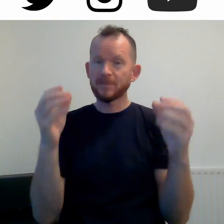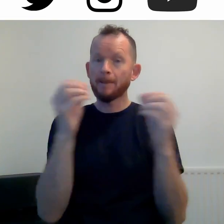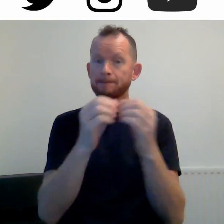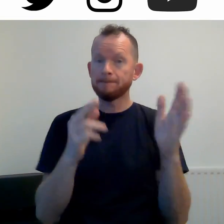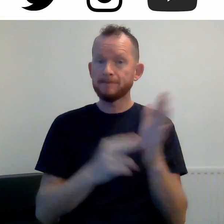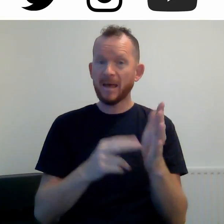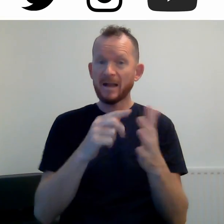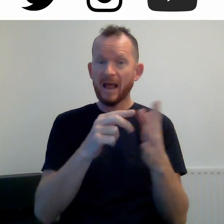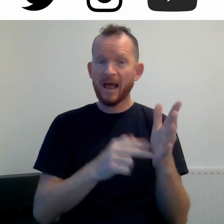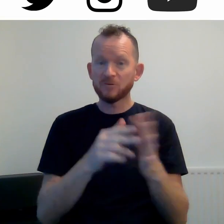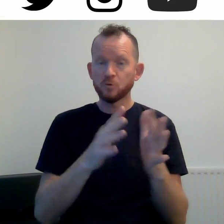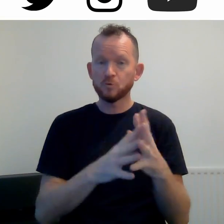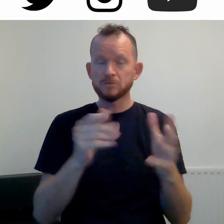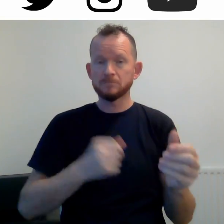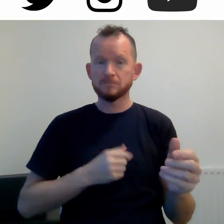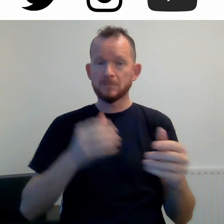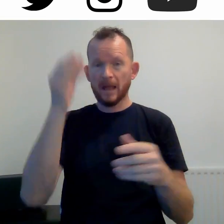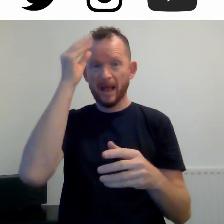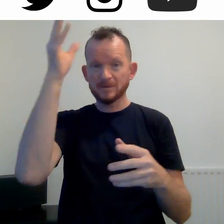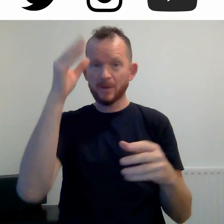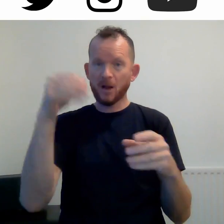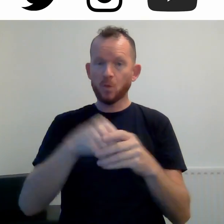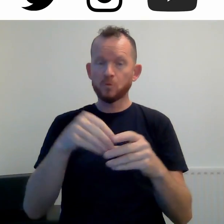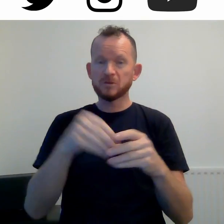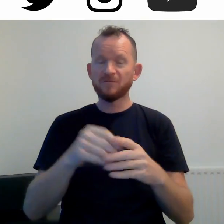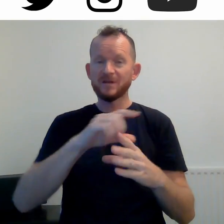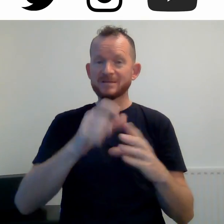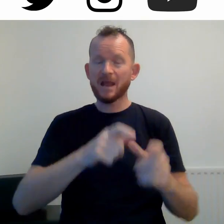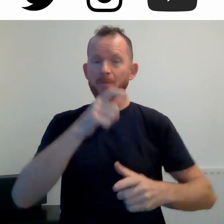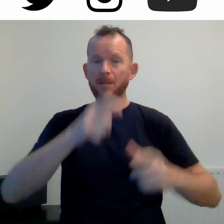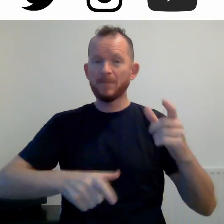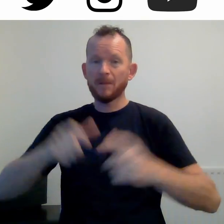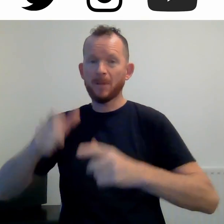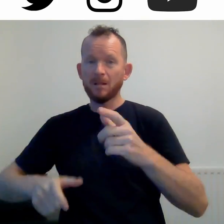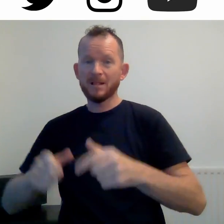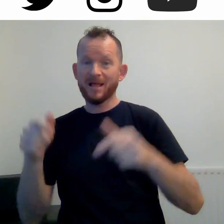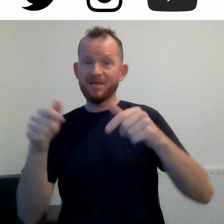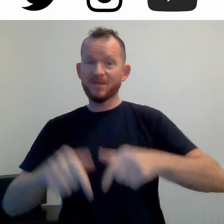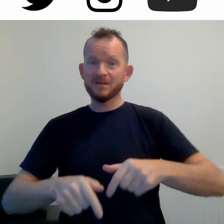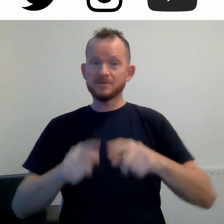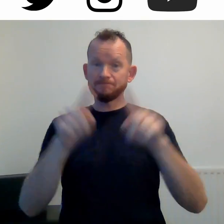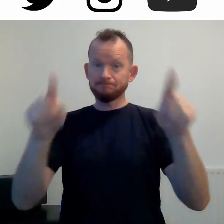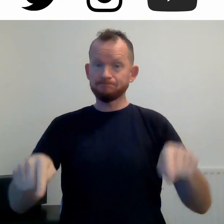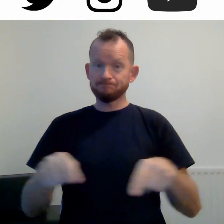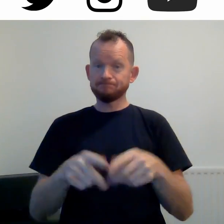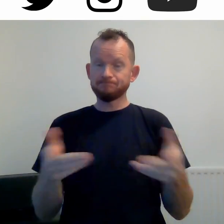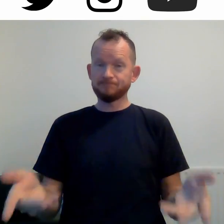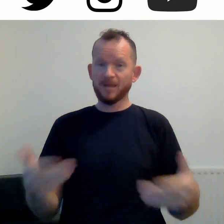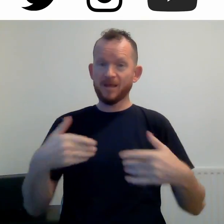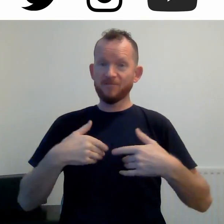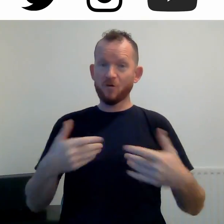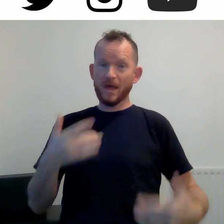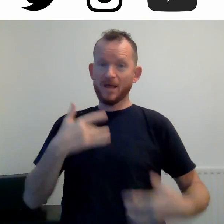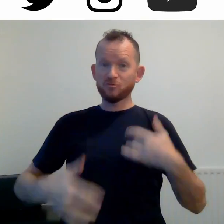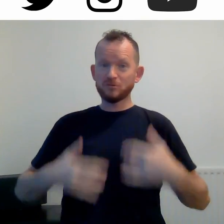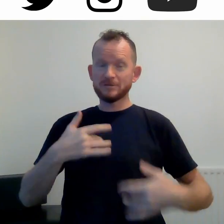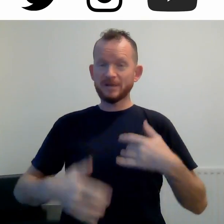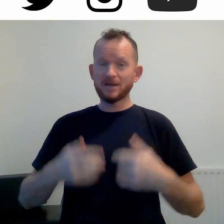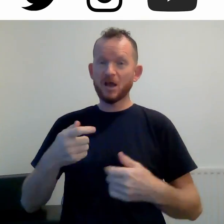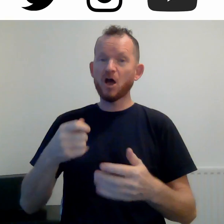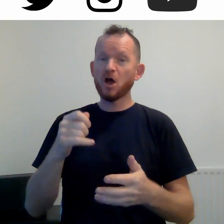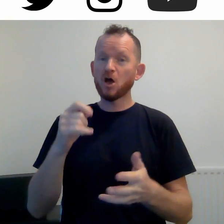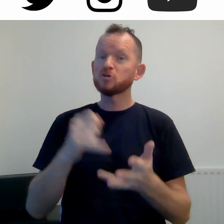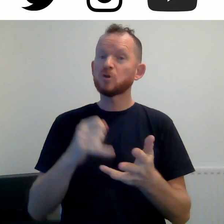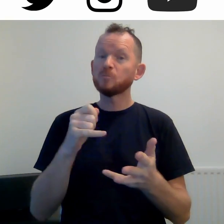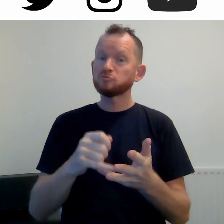distance. My name is Ben Andrews, I'm an expert in inclusion for disabled people and this channel is dedicated to just that. If you're into this type of content,